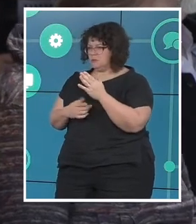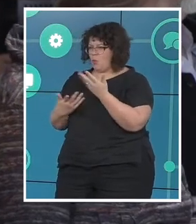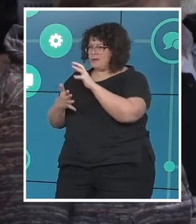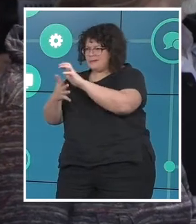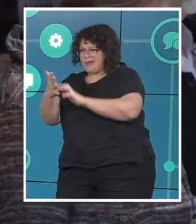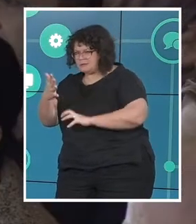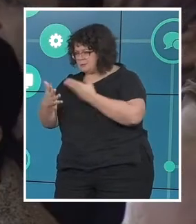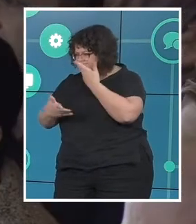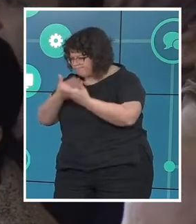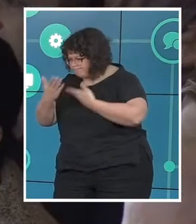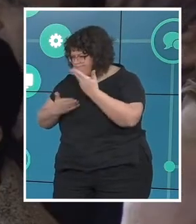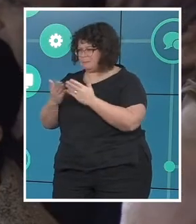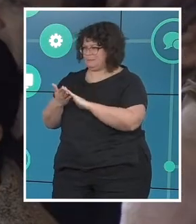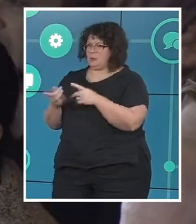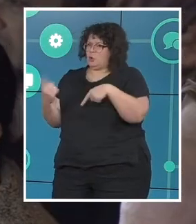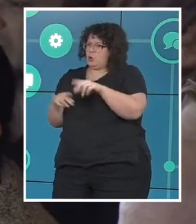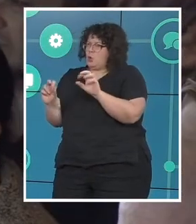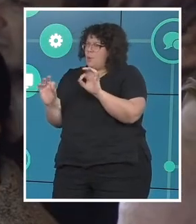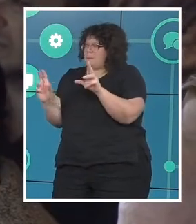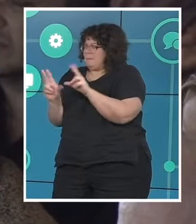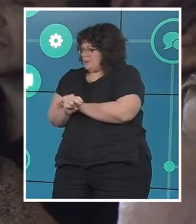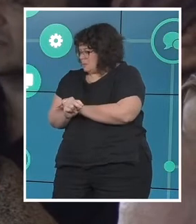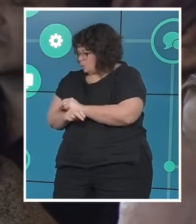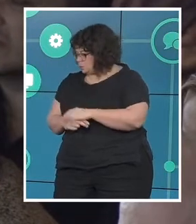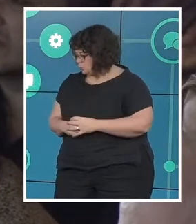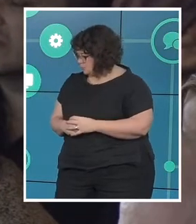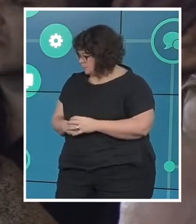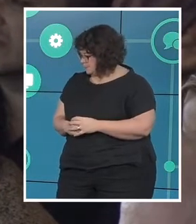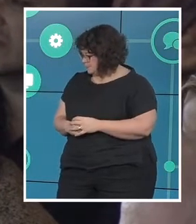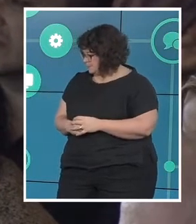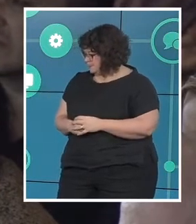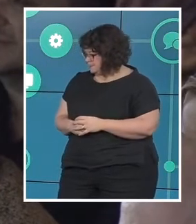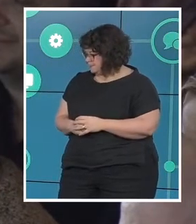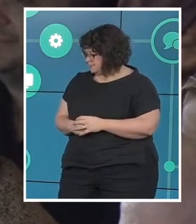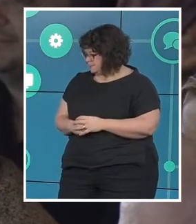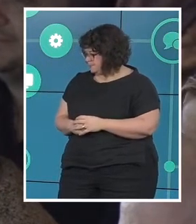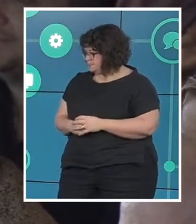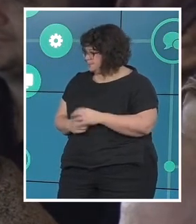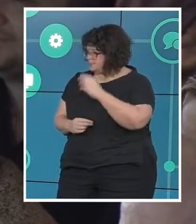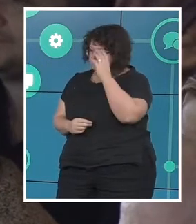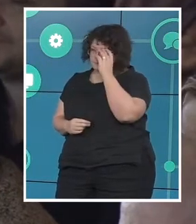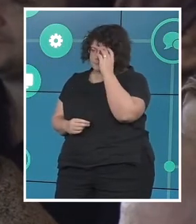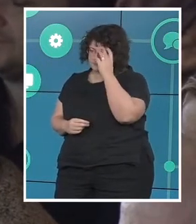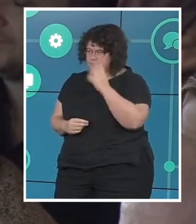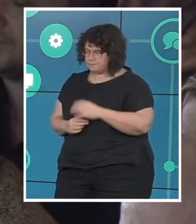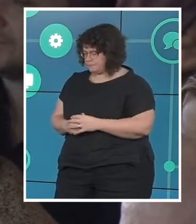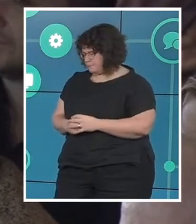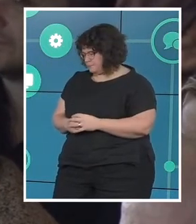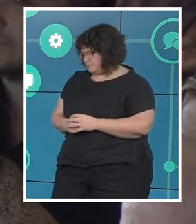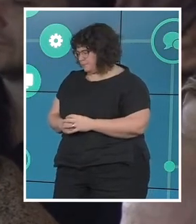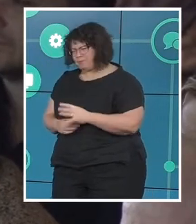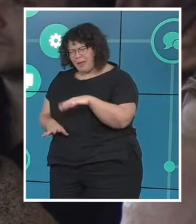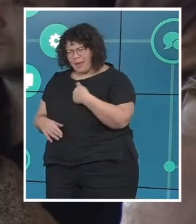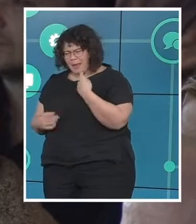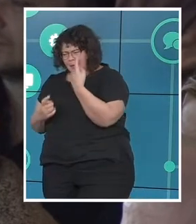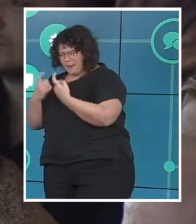priority. Yeah. I'm curious too to know, I mean, obviously that's in a presentation view where the